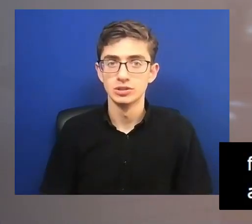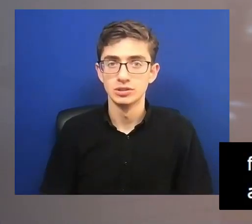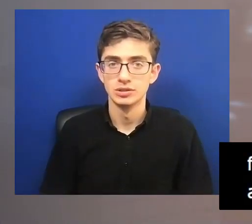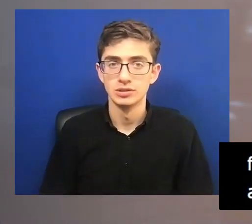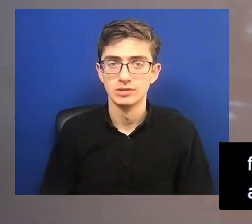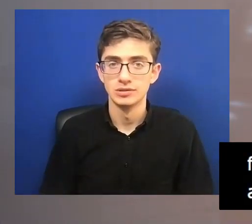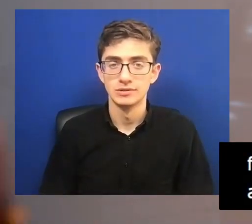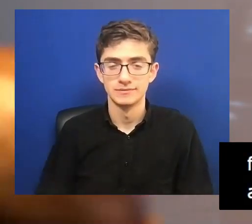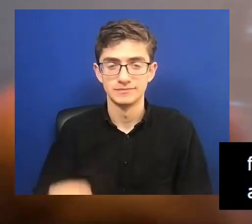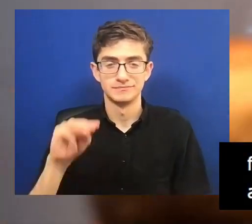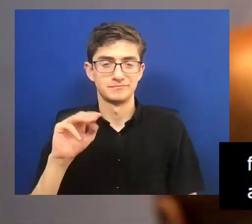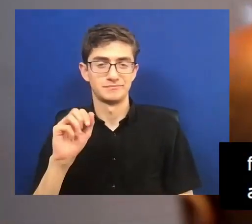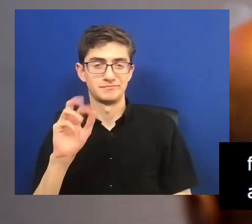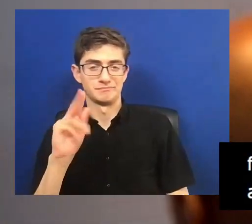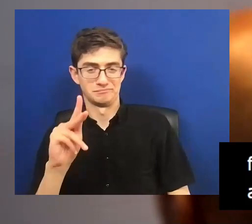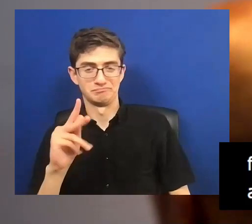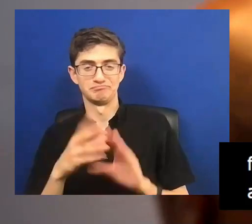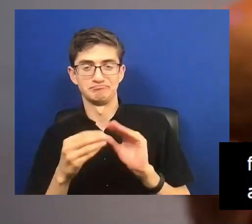Thank you, everyone.